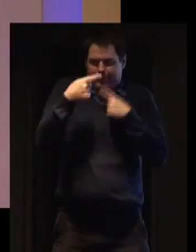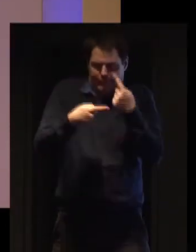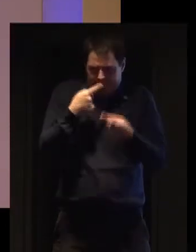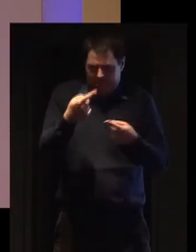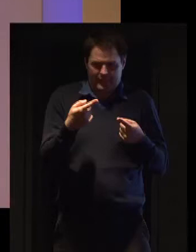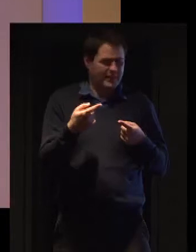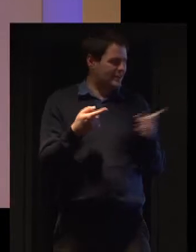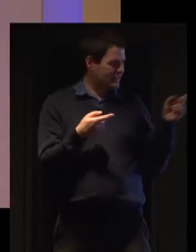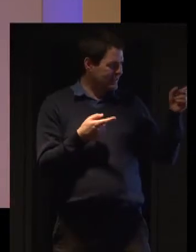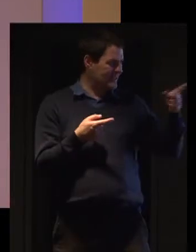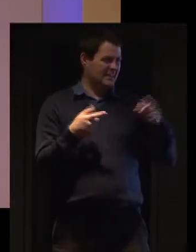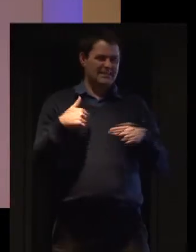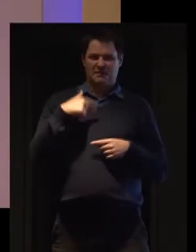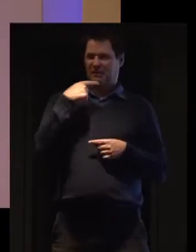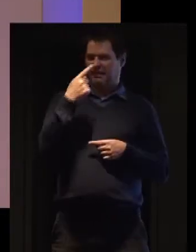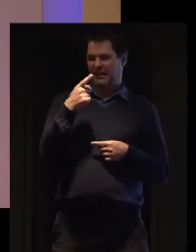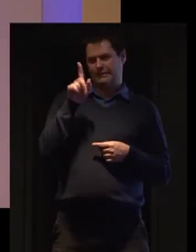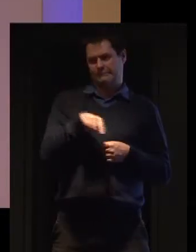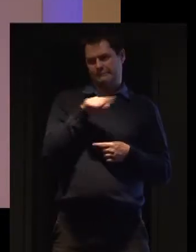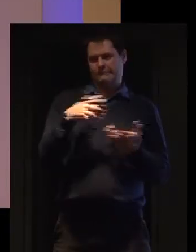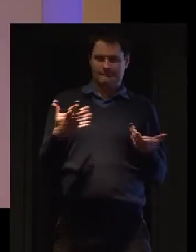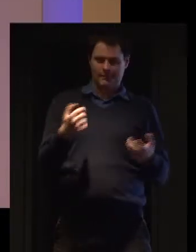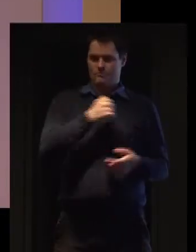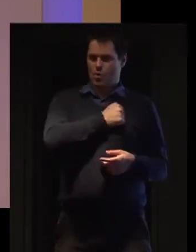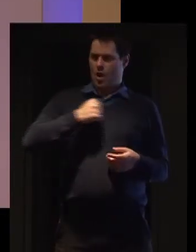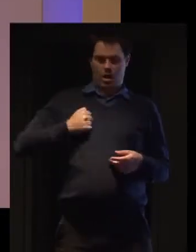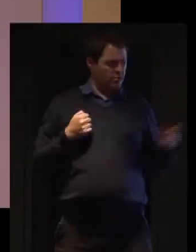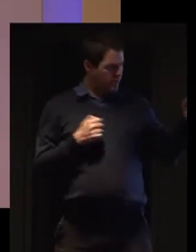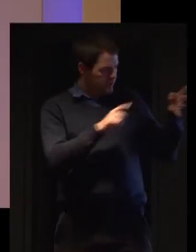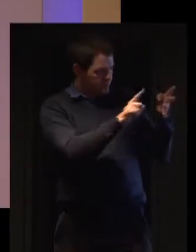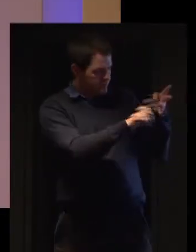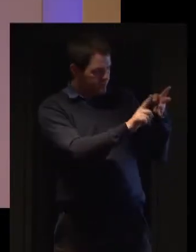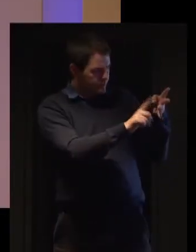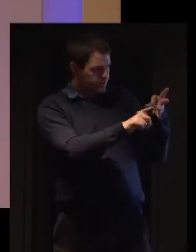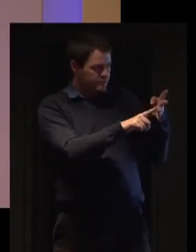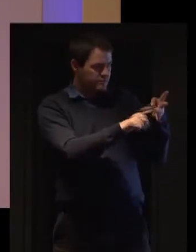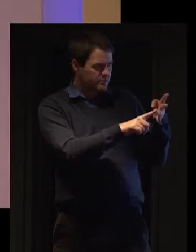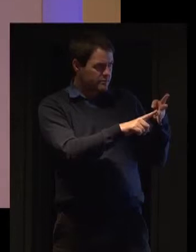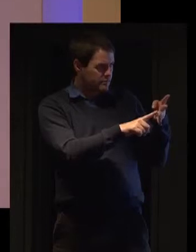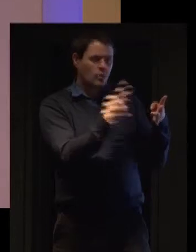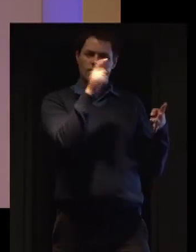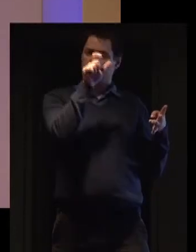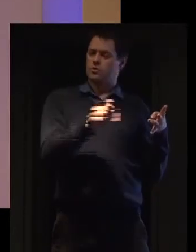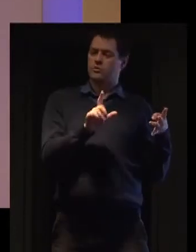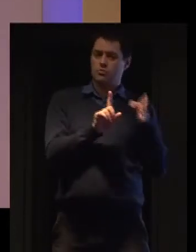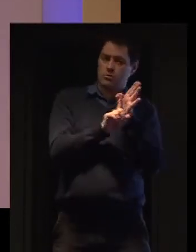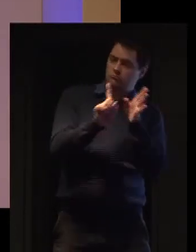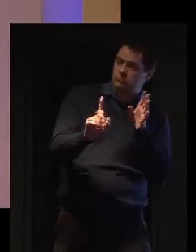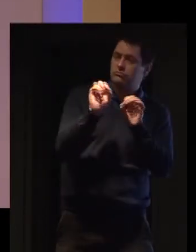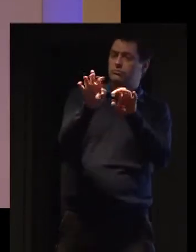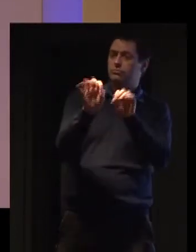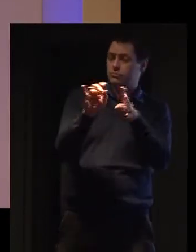Spravic. No, probably got that wrong, but I tried my hardest anyway, from Poland, and we're going to hear something from one of their representatives in a